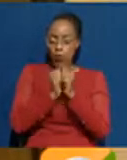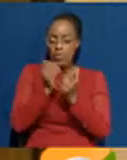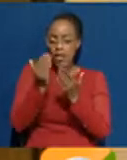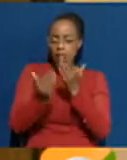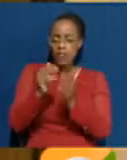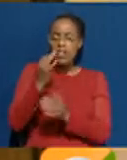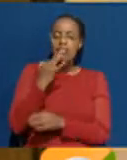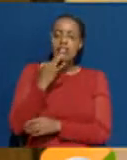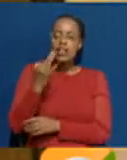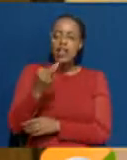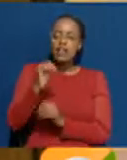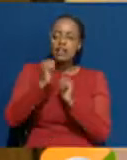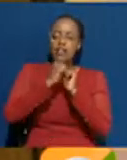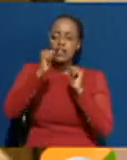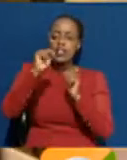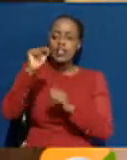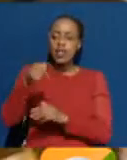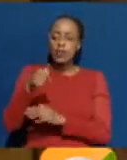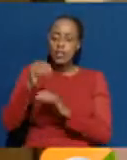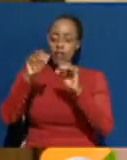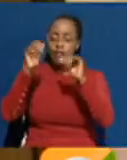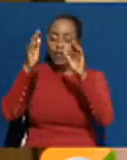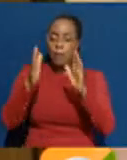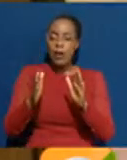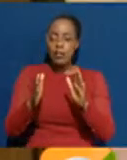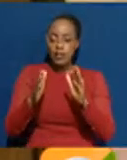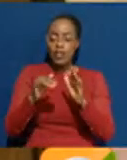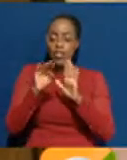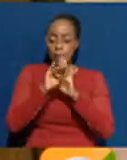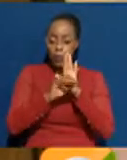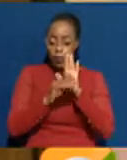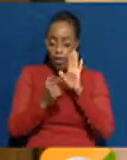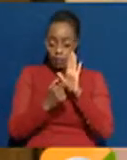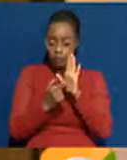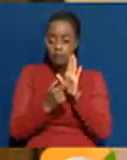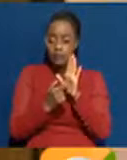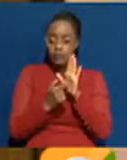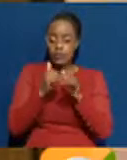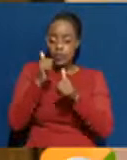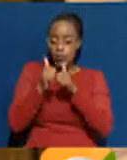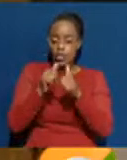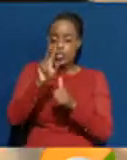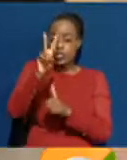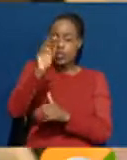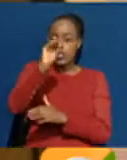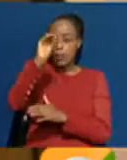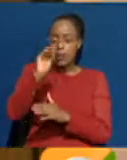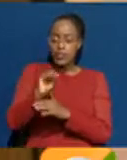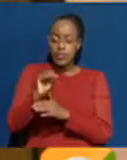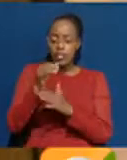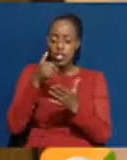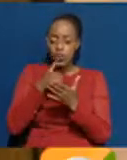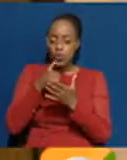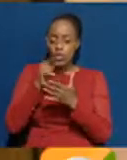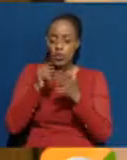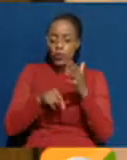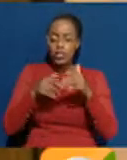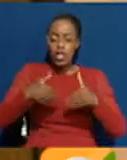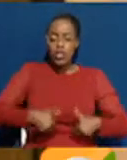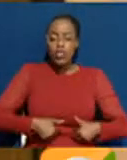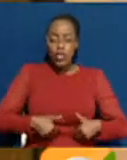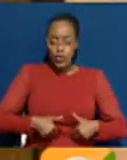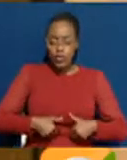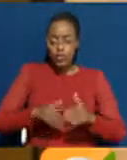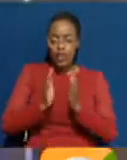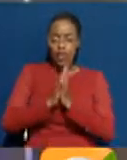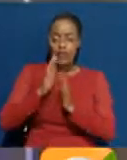of 315,000 farmers in the program, of which 20% constituted youths